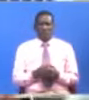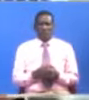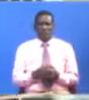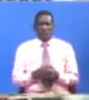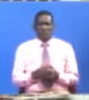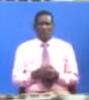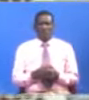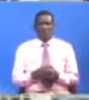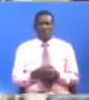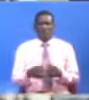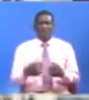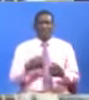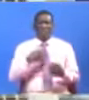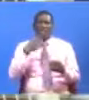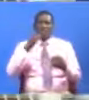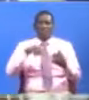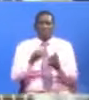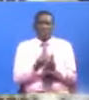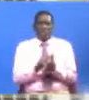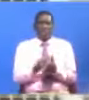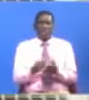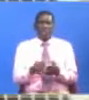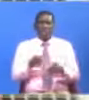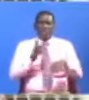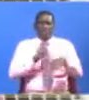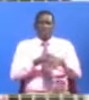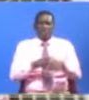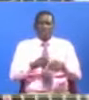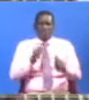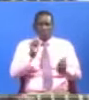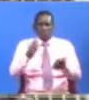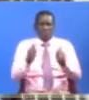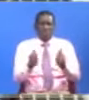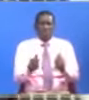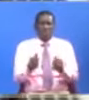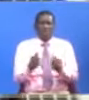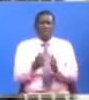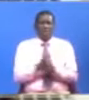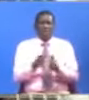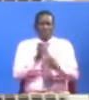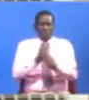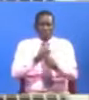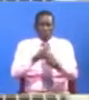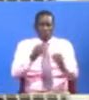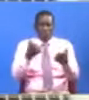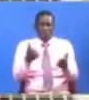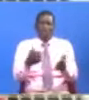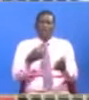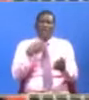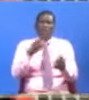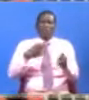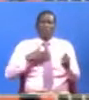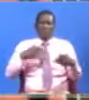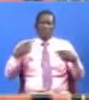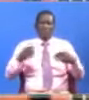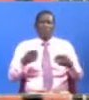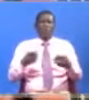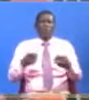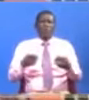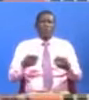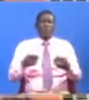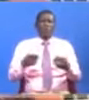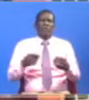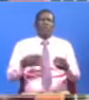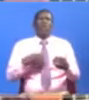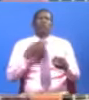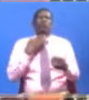my turn next. And like I said, third time's a charm. Every year I've been here, I came back with an L, and I was telling the other people, like, I don't want to stay stagnant